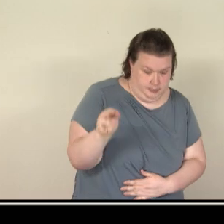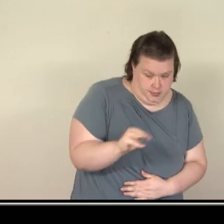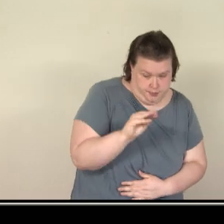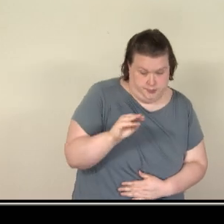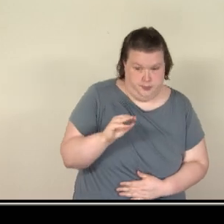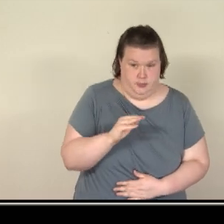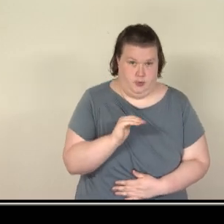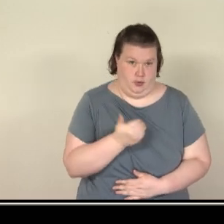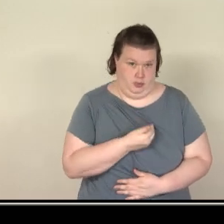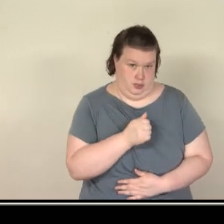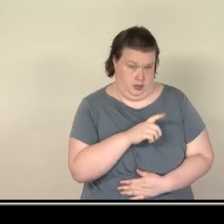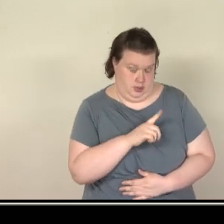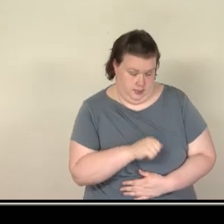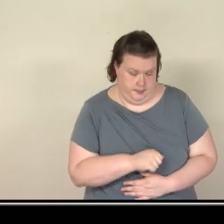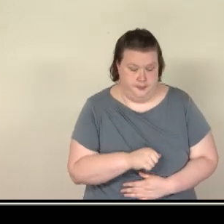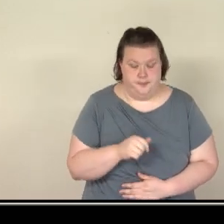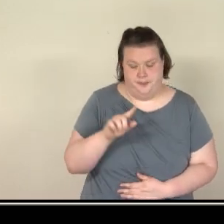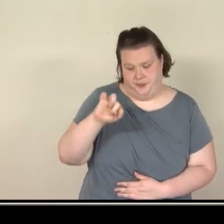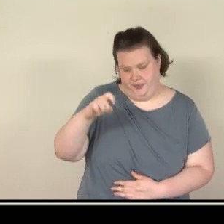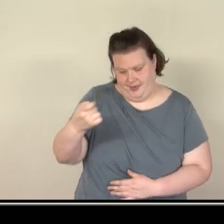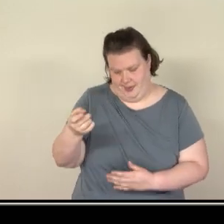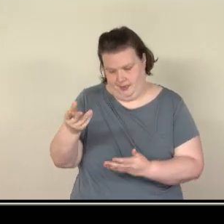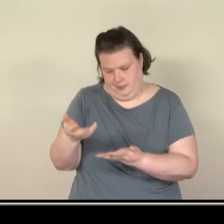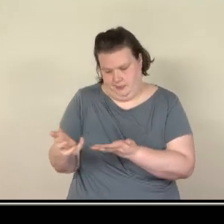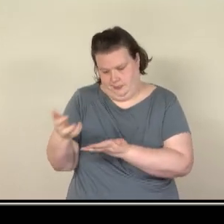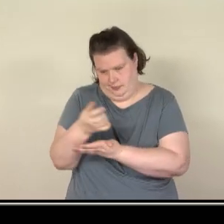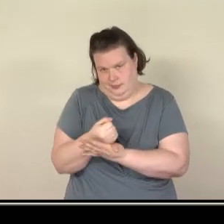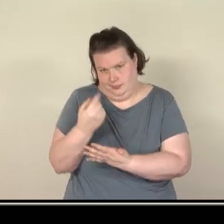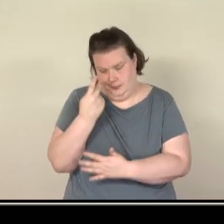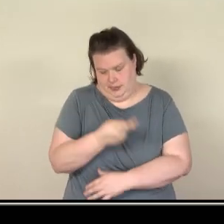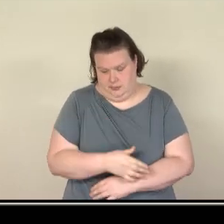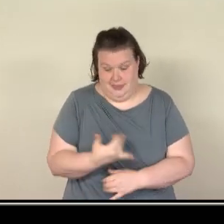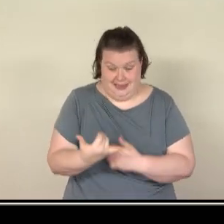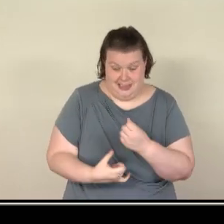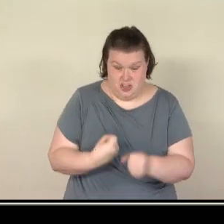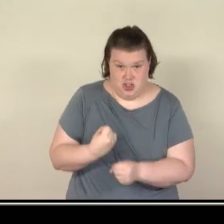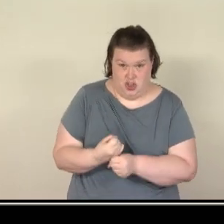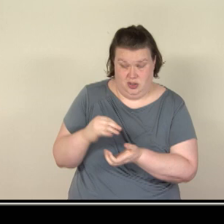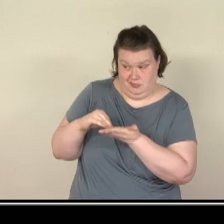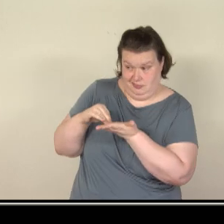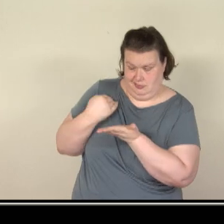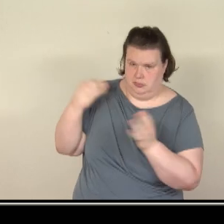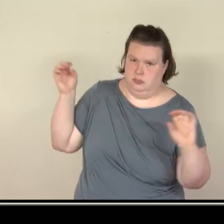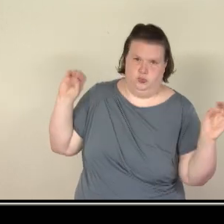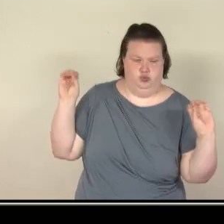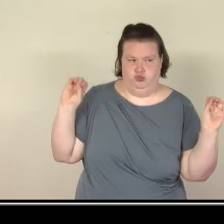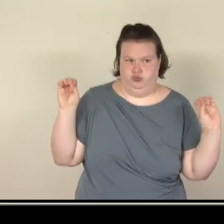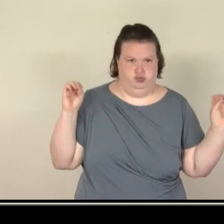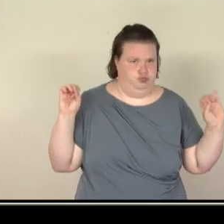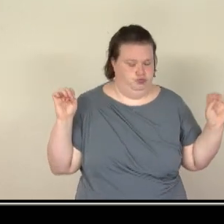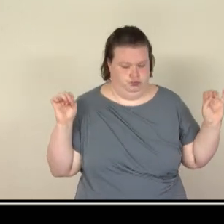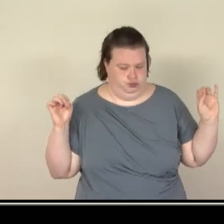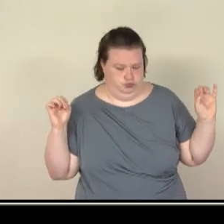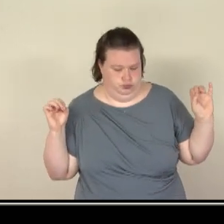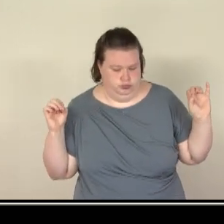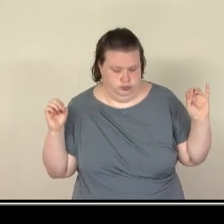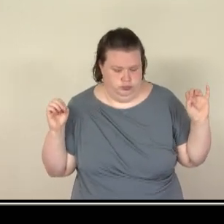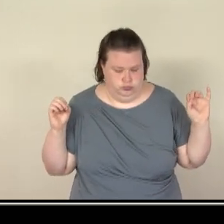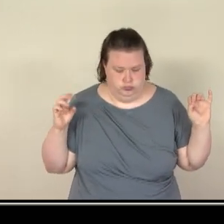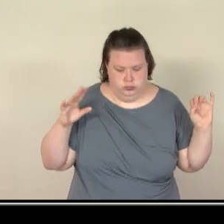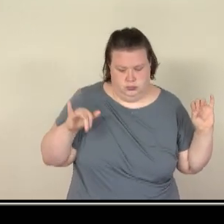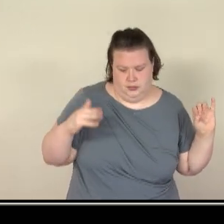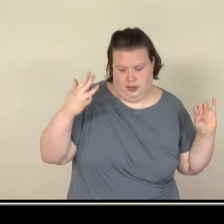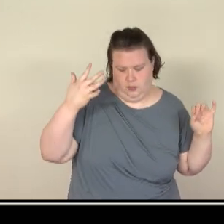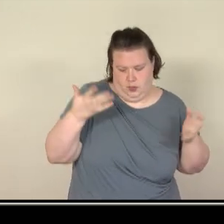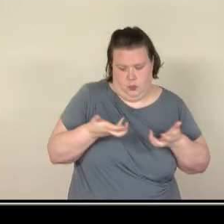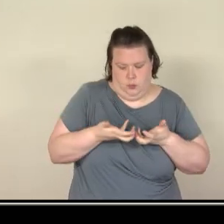our ADA, and then you see the tax revenue up there. This year, we get no hold harmless. And that's why we're losing